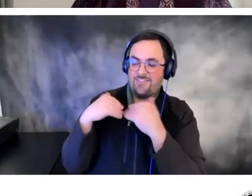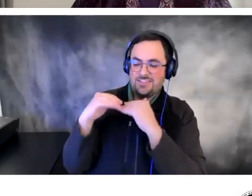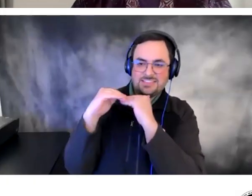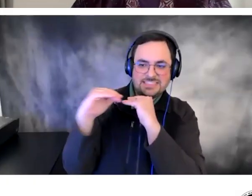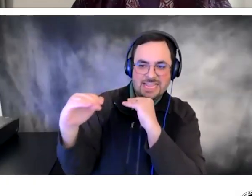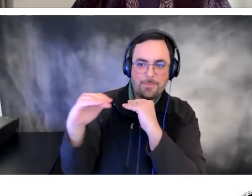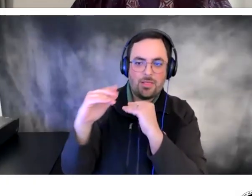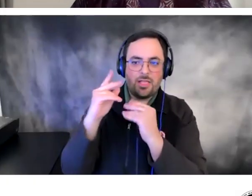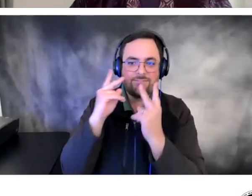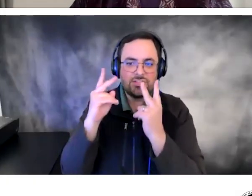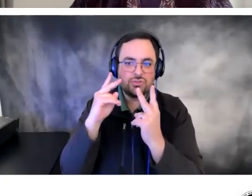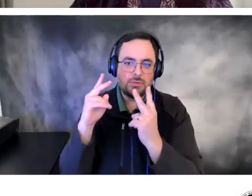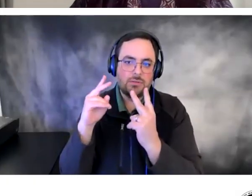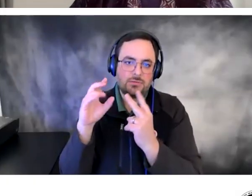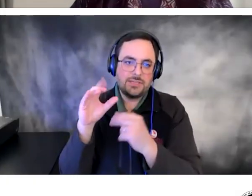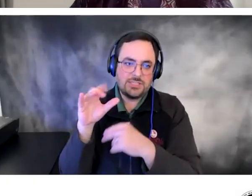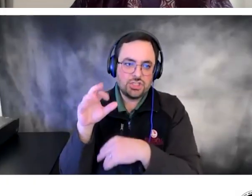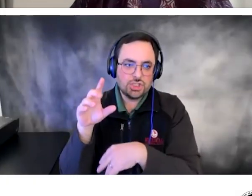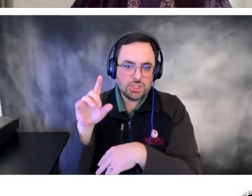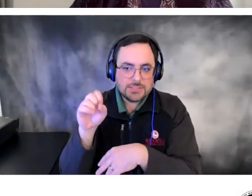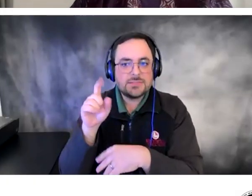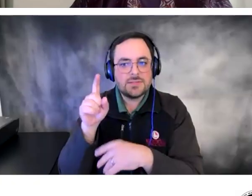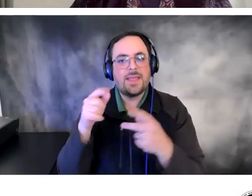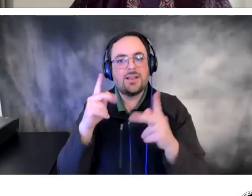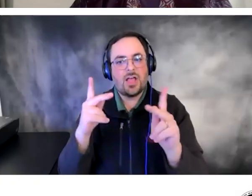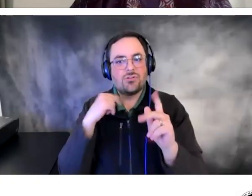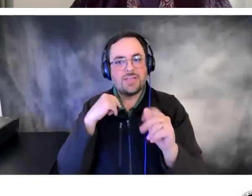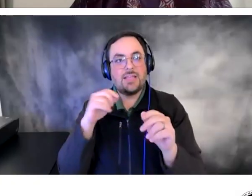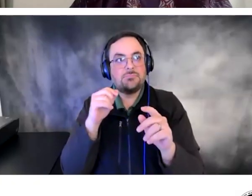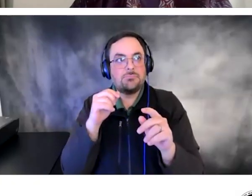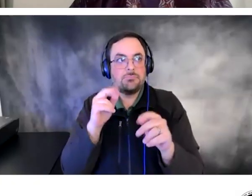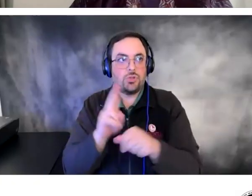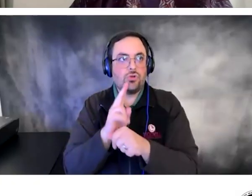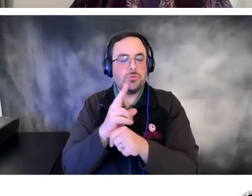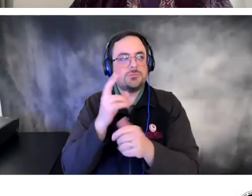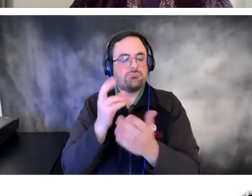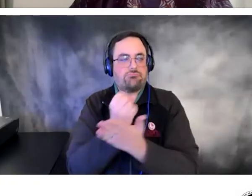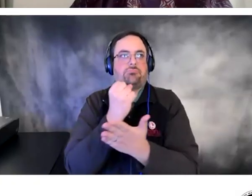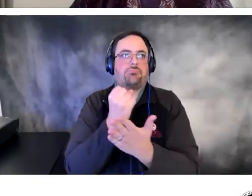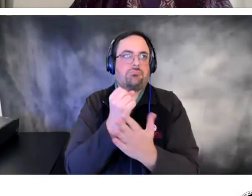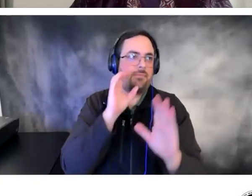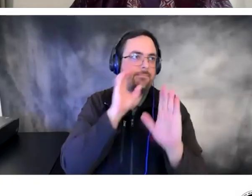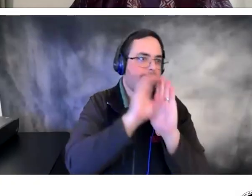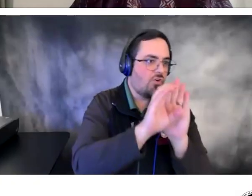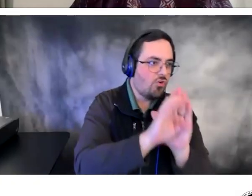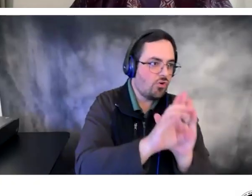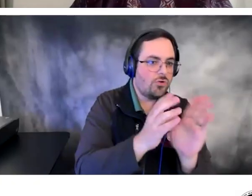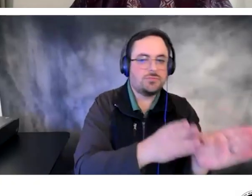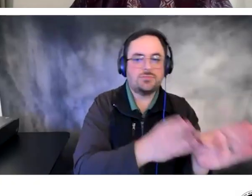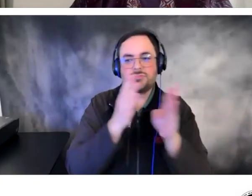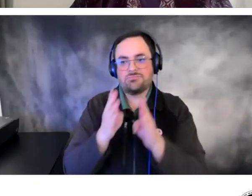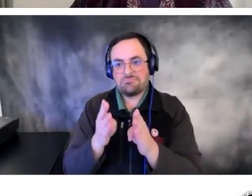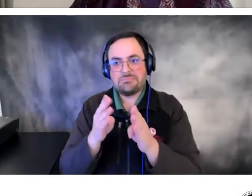stable visual conditions that allow them to use photos or to use